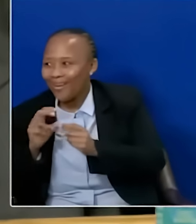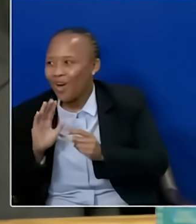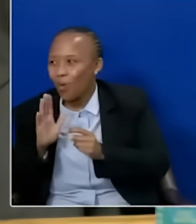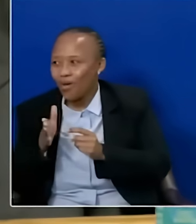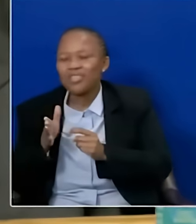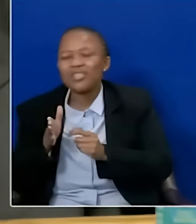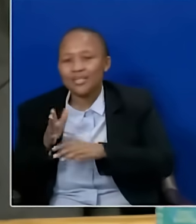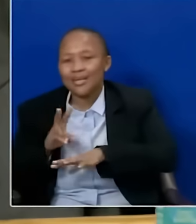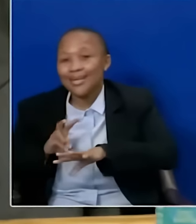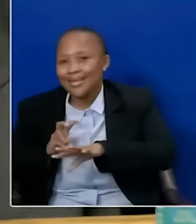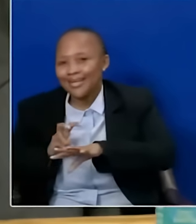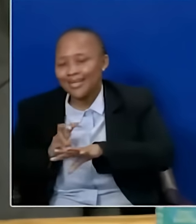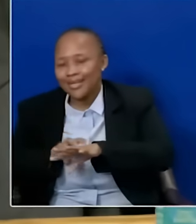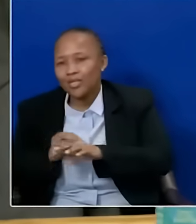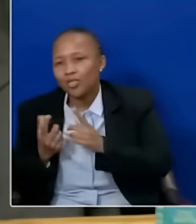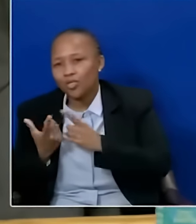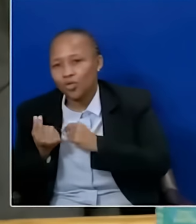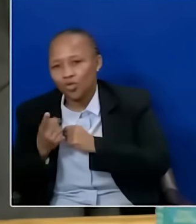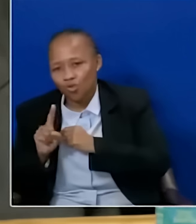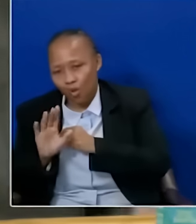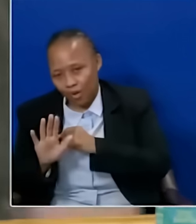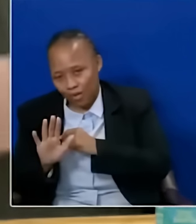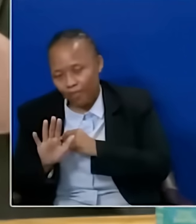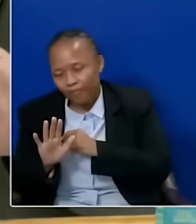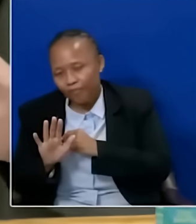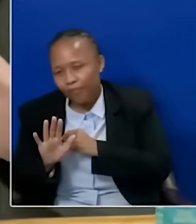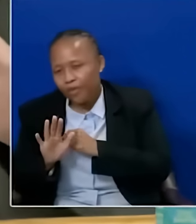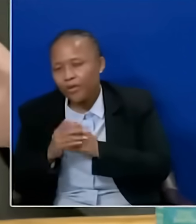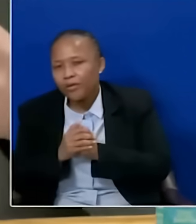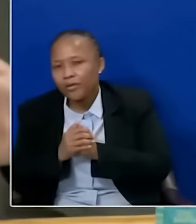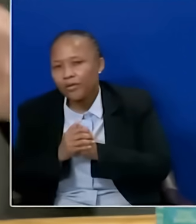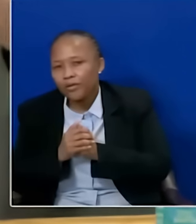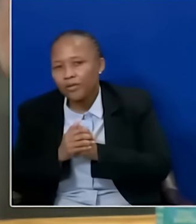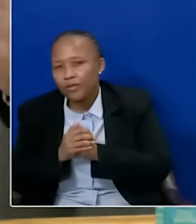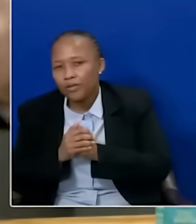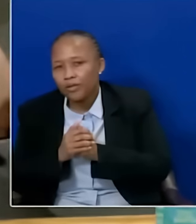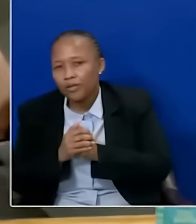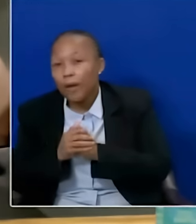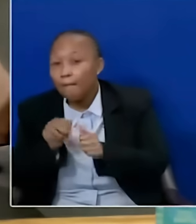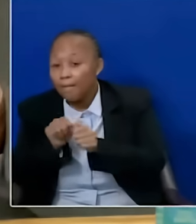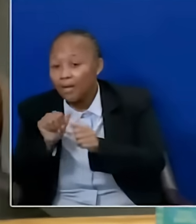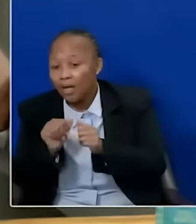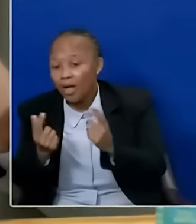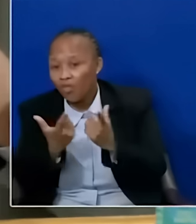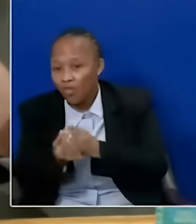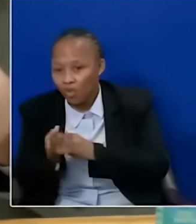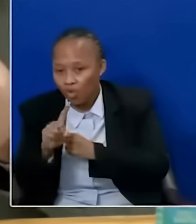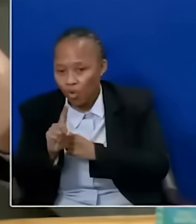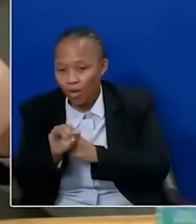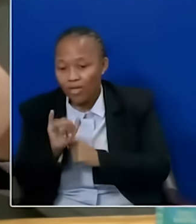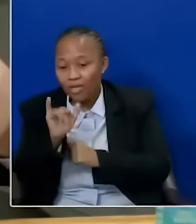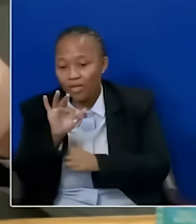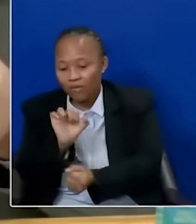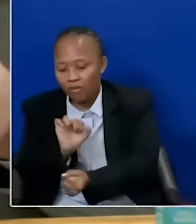these people, the one that is of least value is to show that when you arrest them and they're carrying empty cartridge cases and a